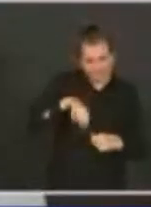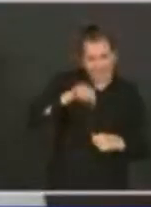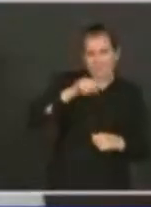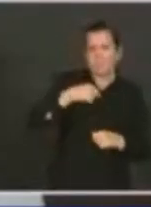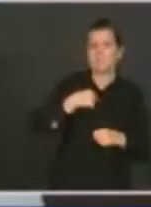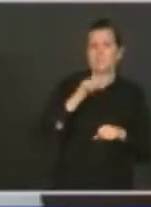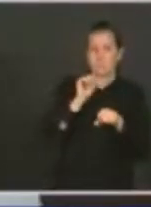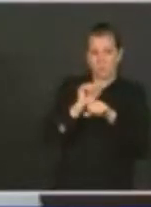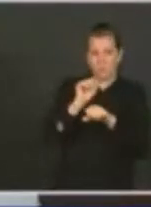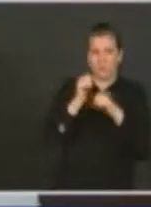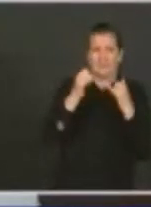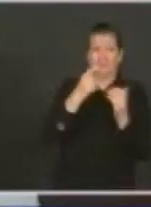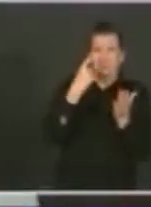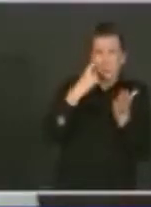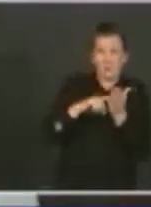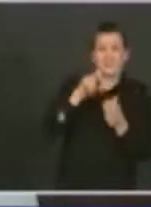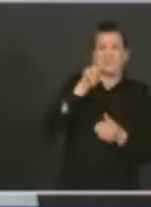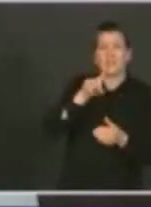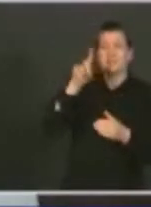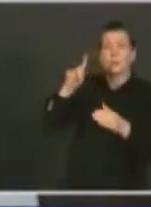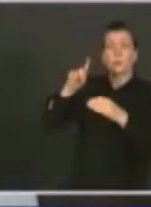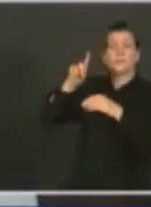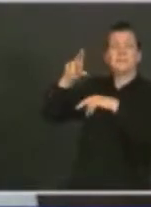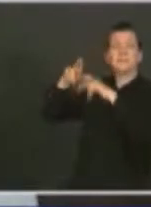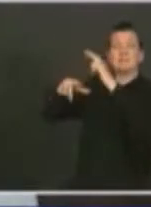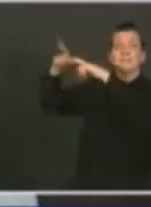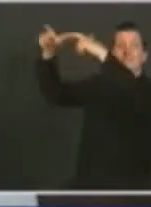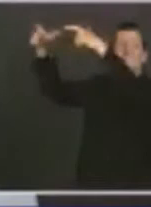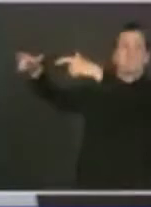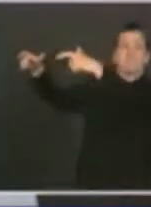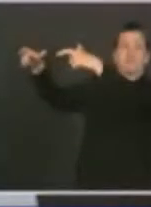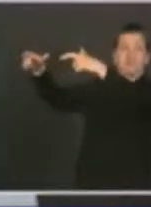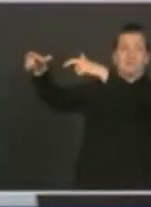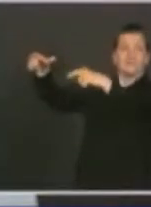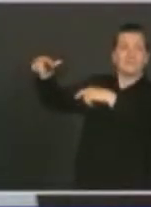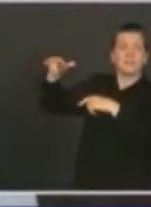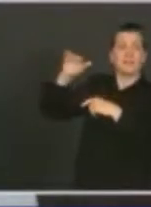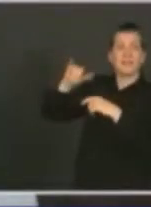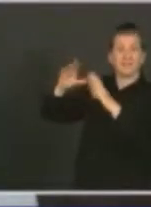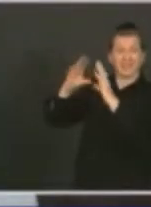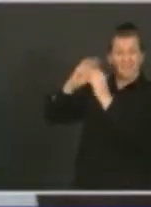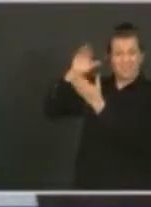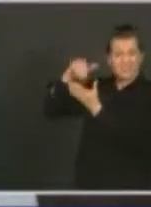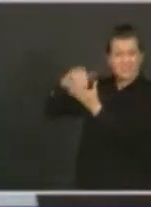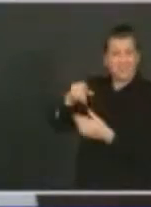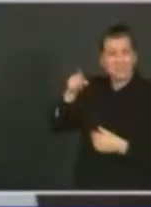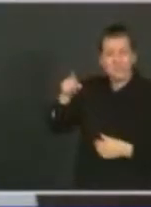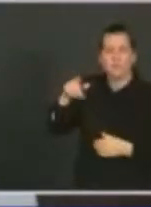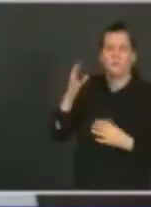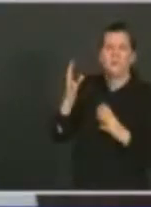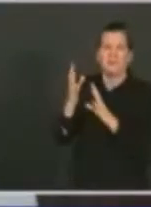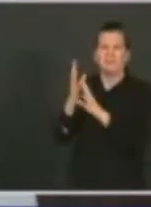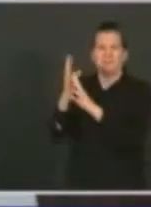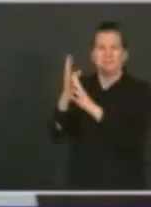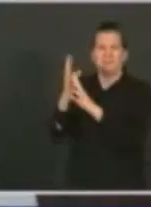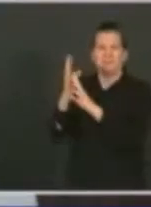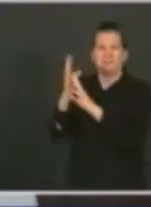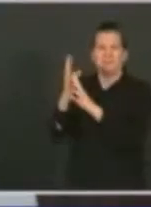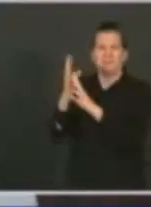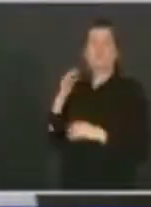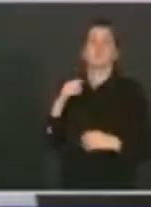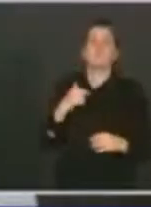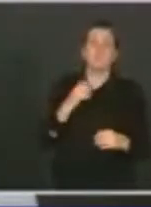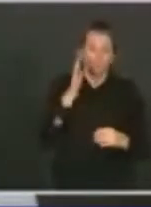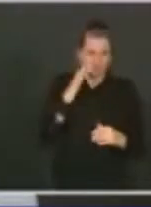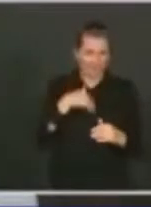We recognize the need for increasing access for people who have symptoms. We're opening up an additional site for